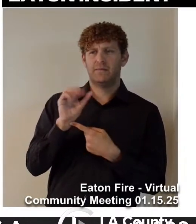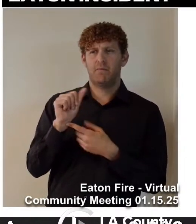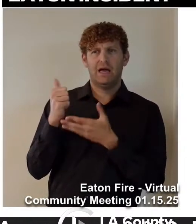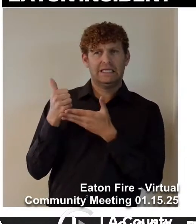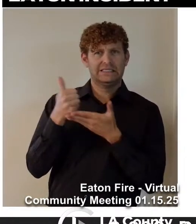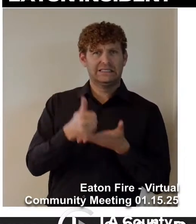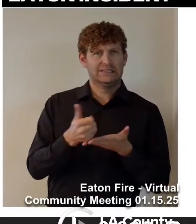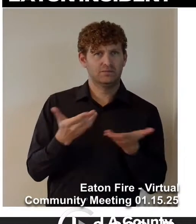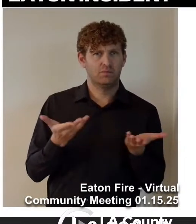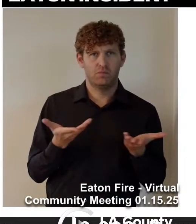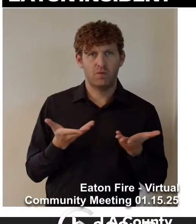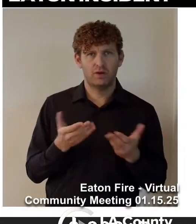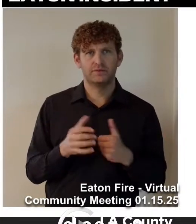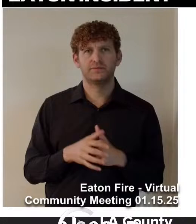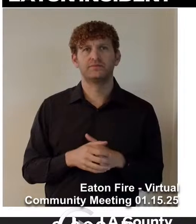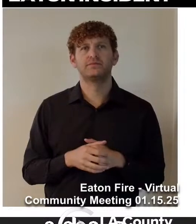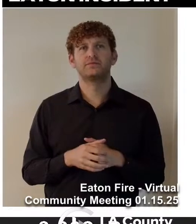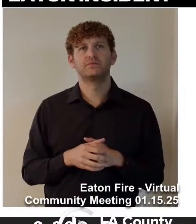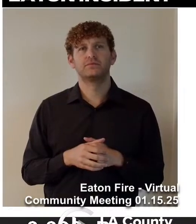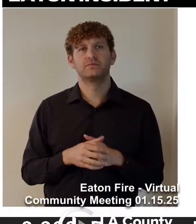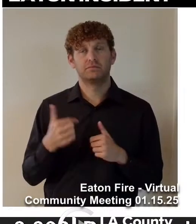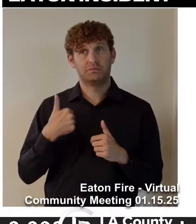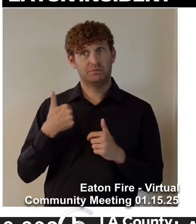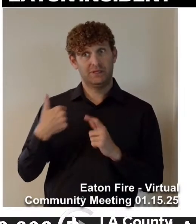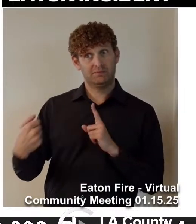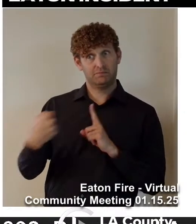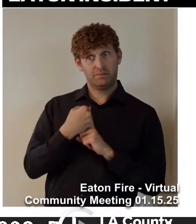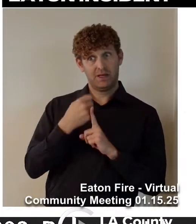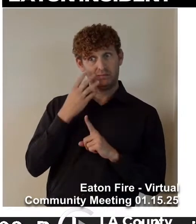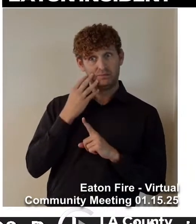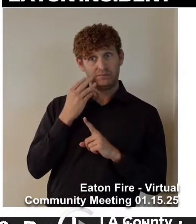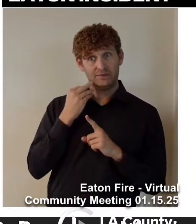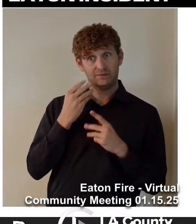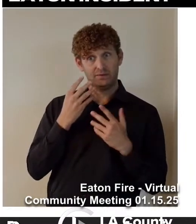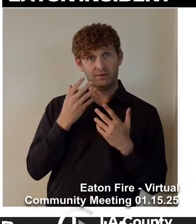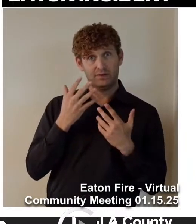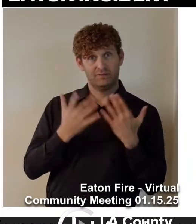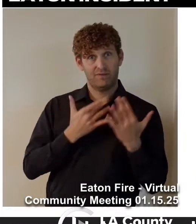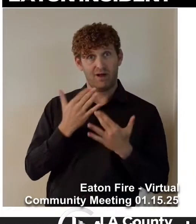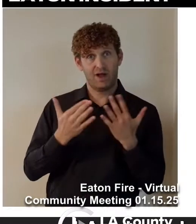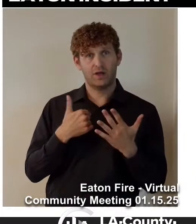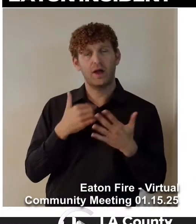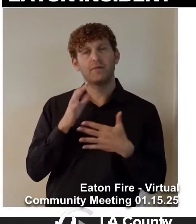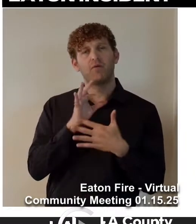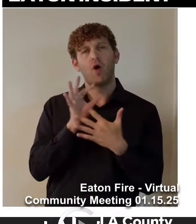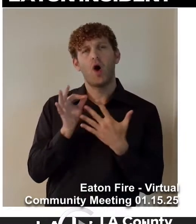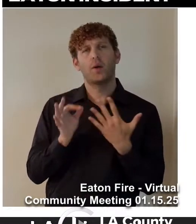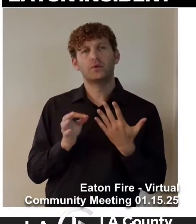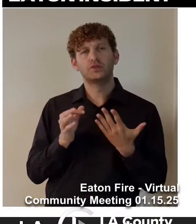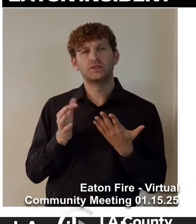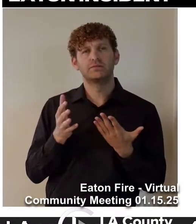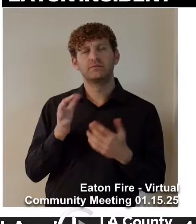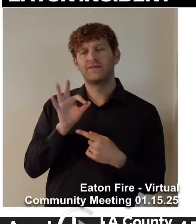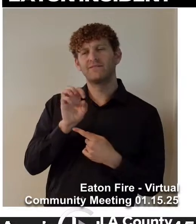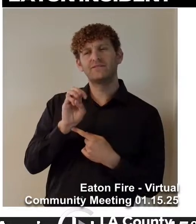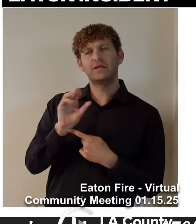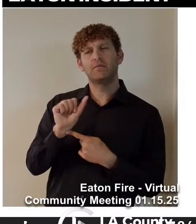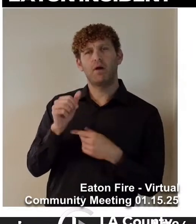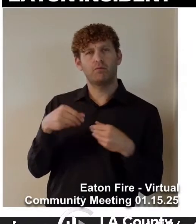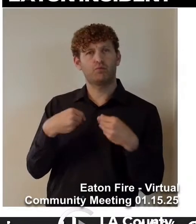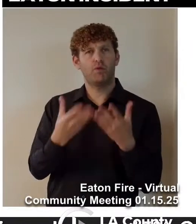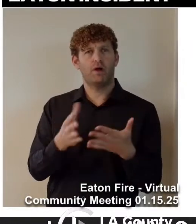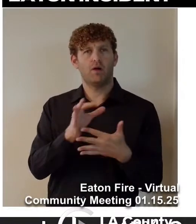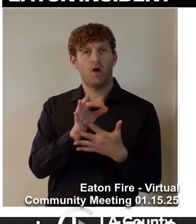were impacted by the fires have multiple options to receive financial assistance from FEMA. First, for the